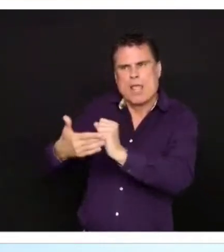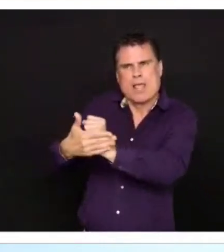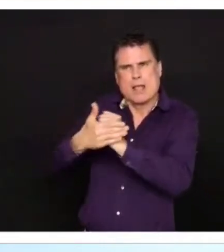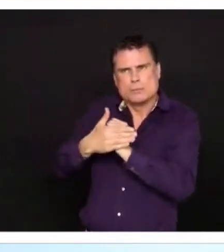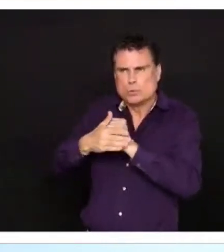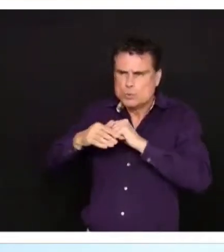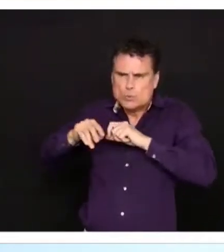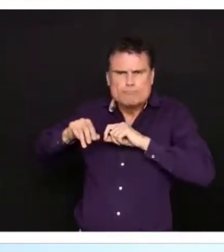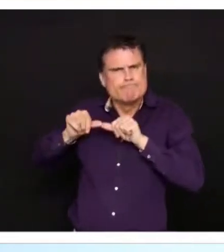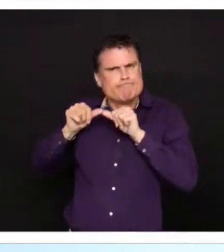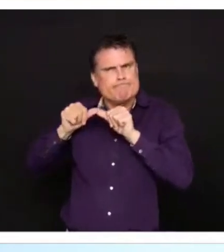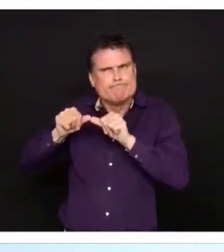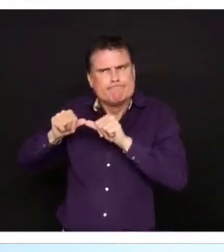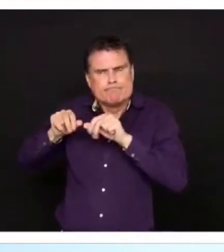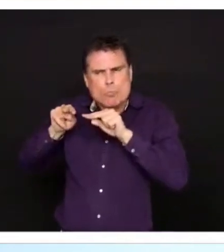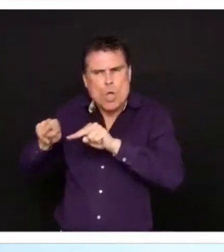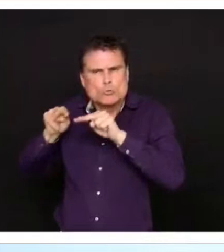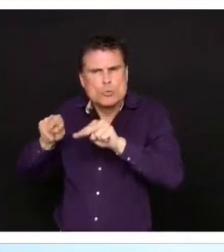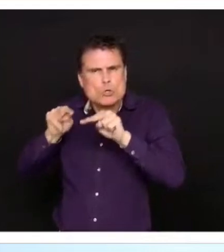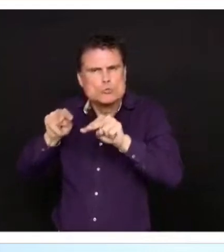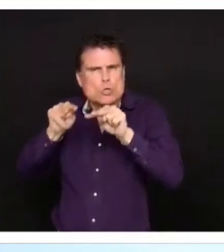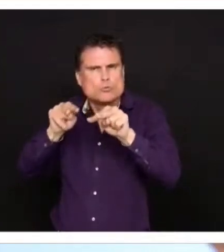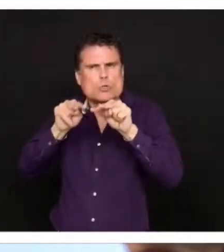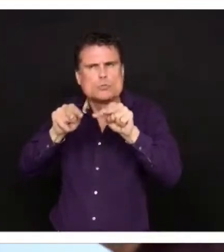will be an important part of our future.